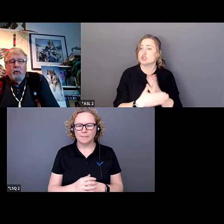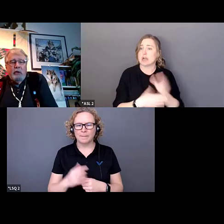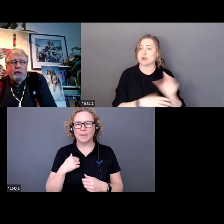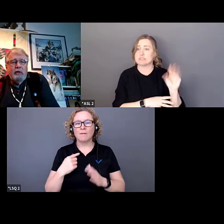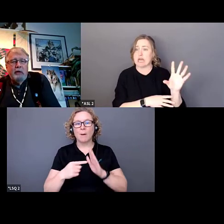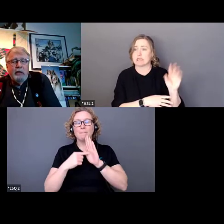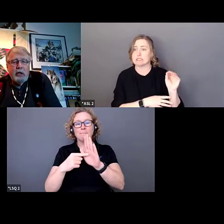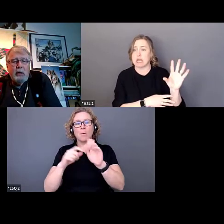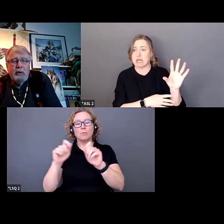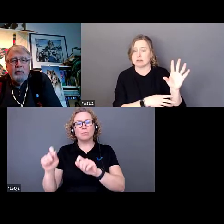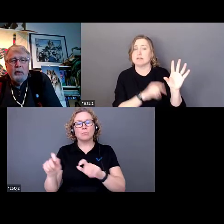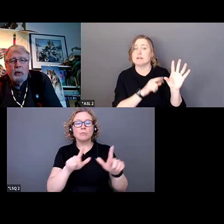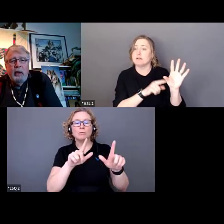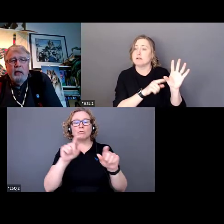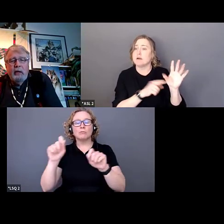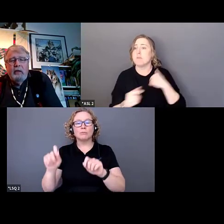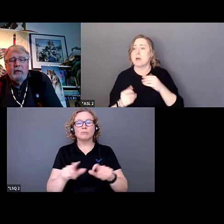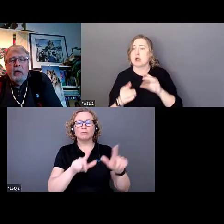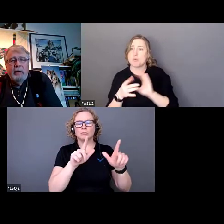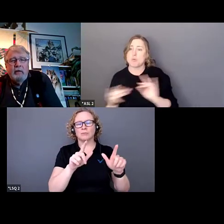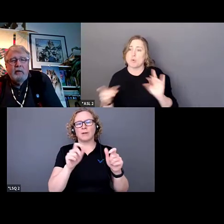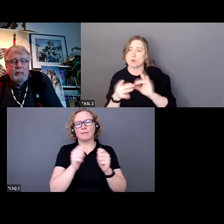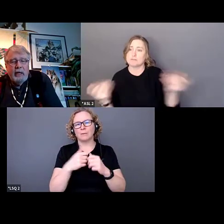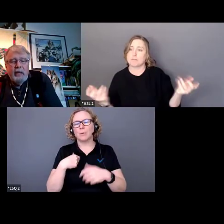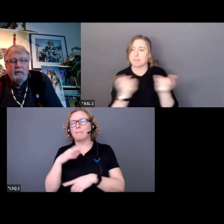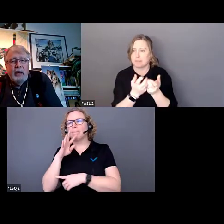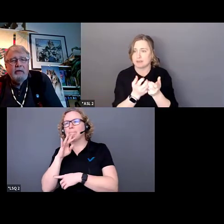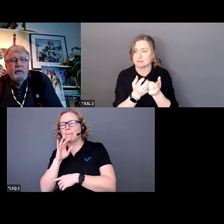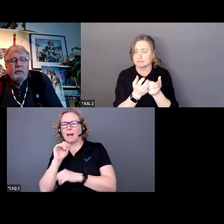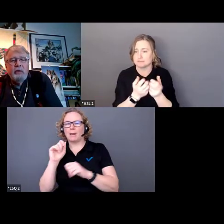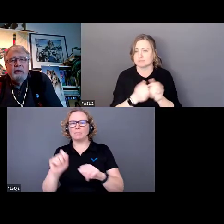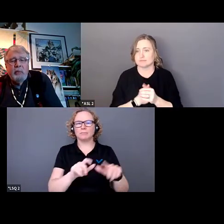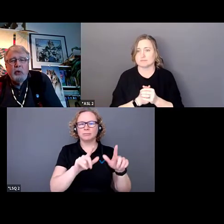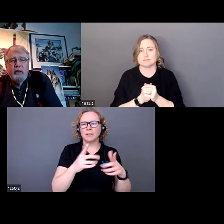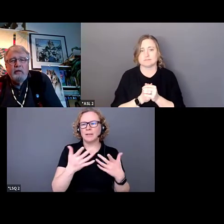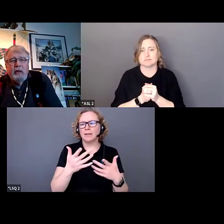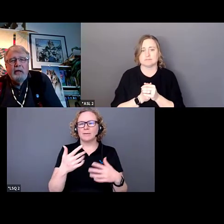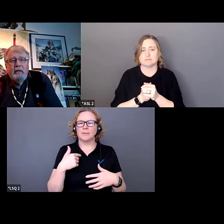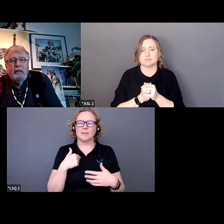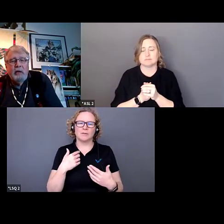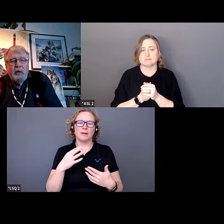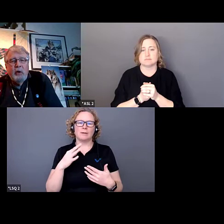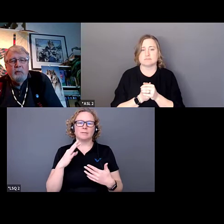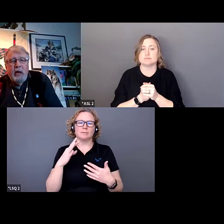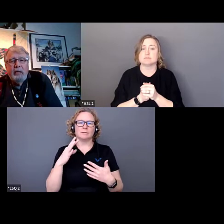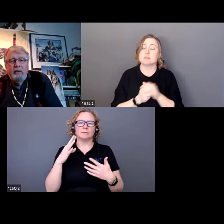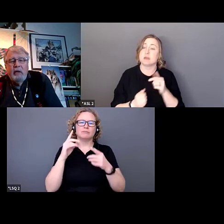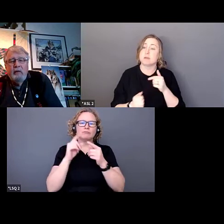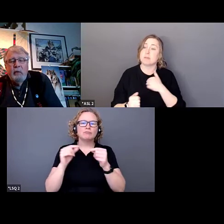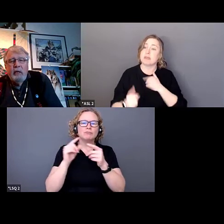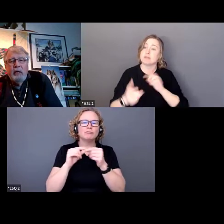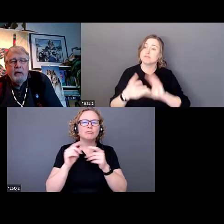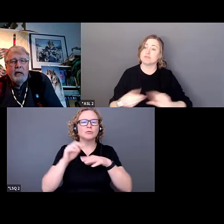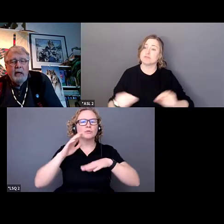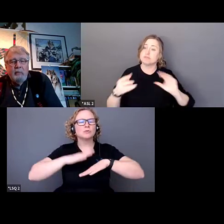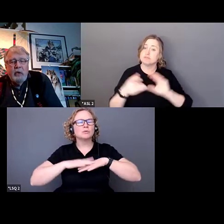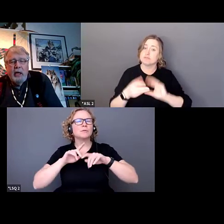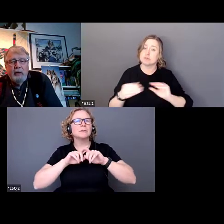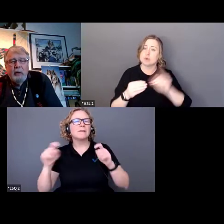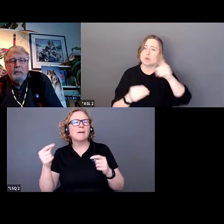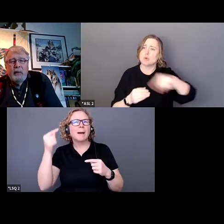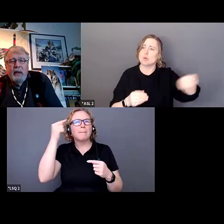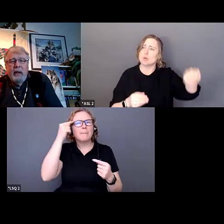with my words as I share with you these thoughts. And I invite you to explore these thoughts in your own minds as we